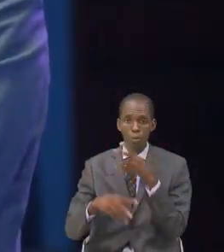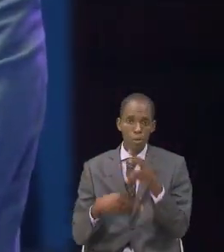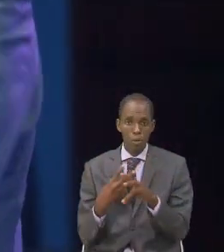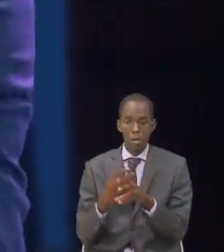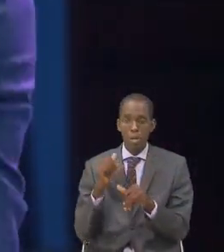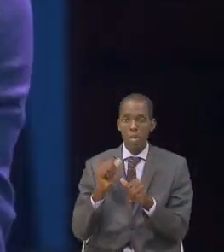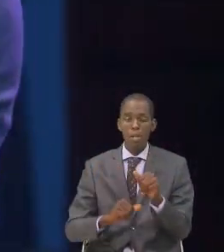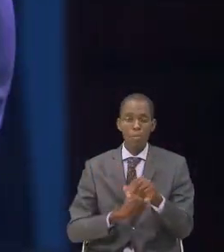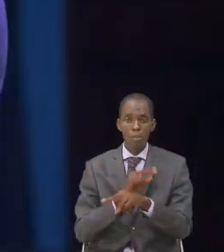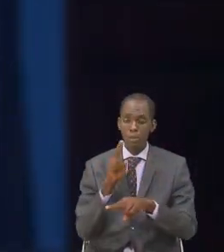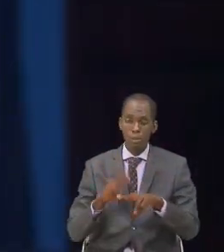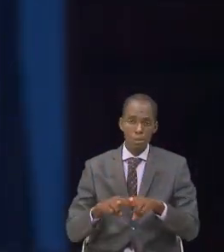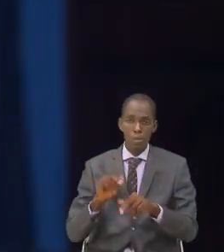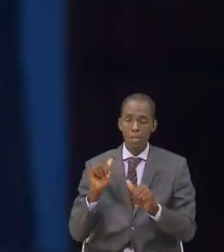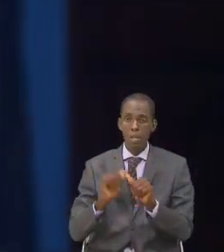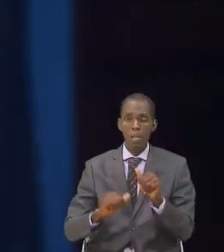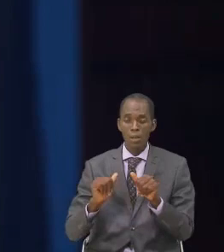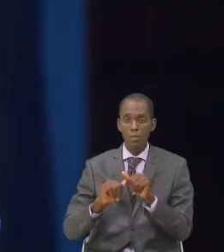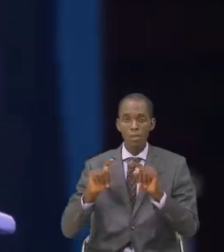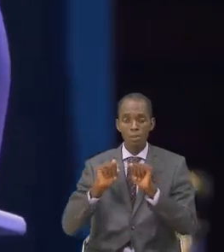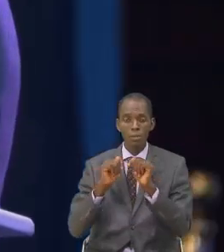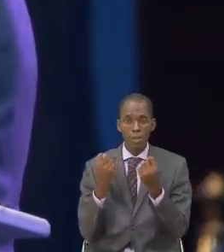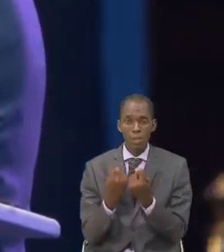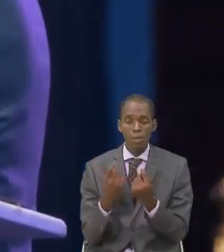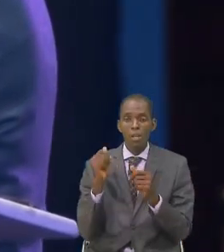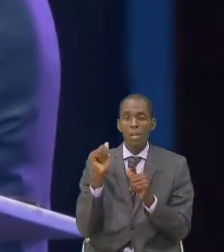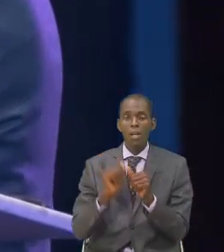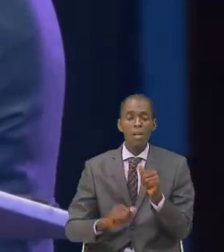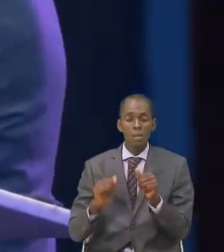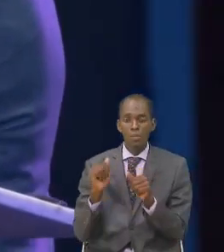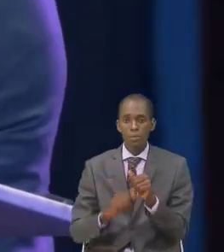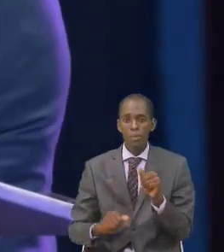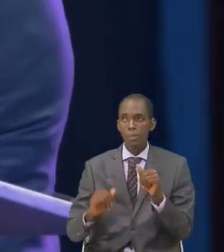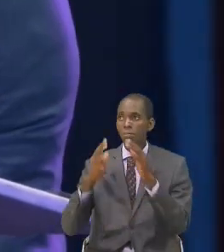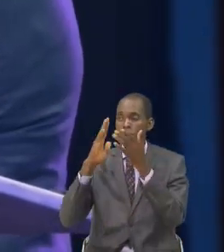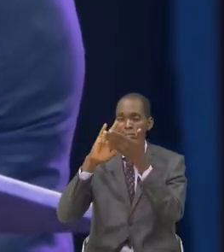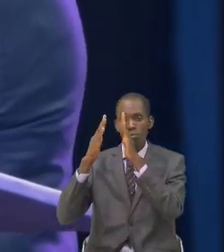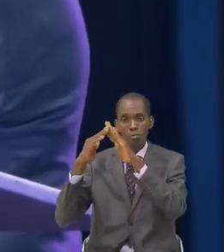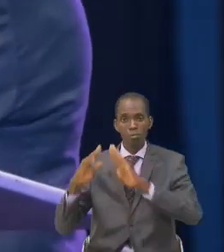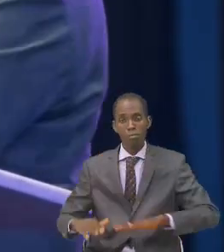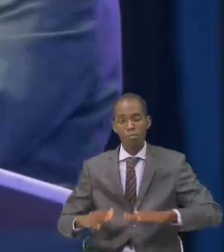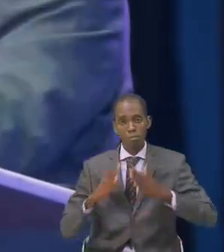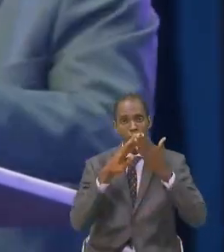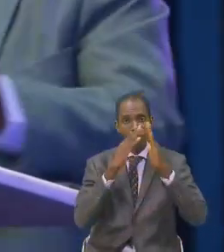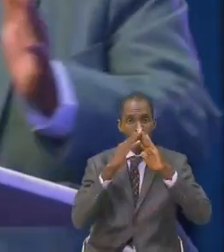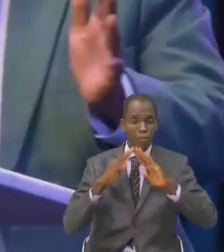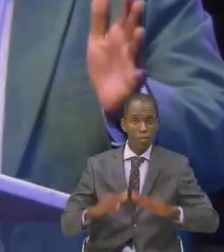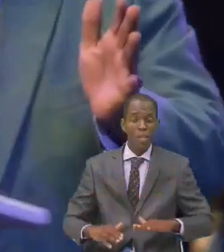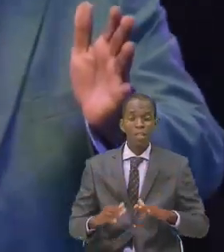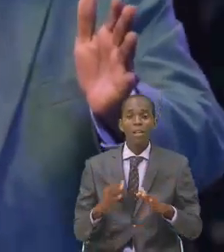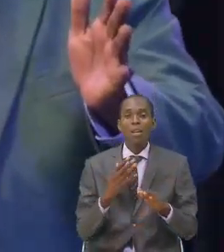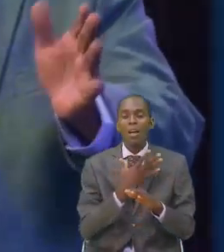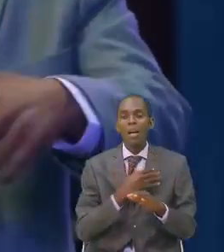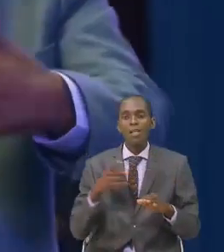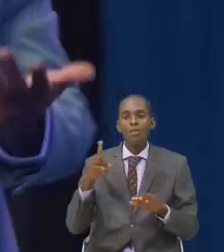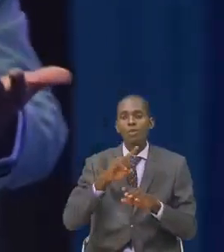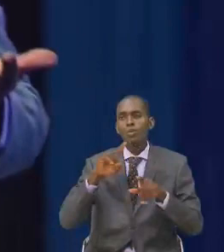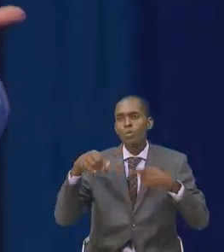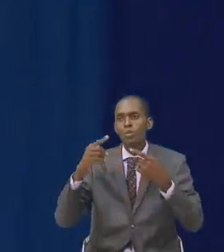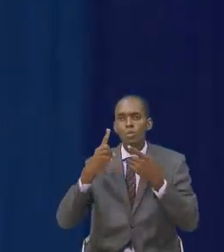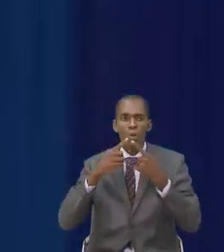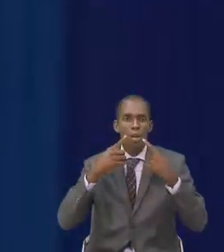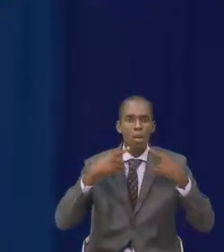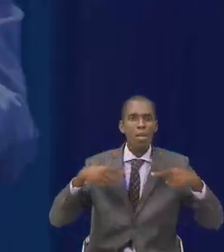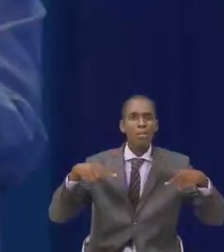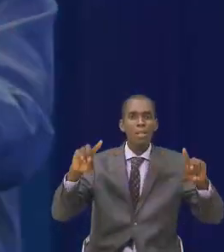world, every nation, every tribe, every community, and then you preach, you